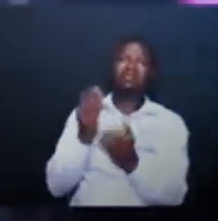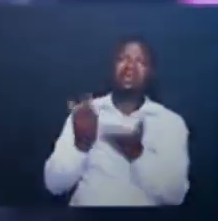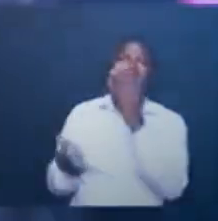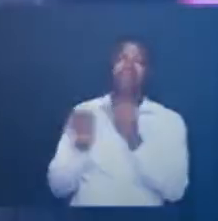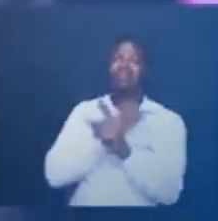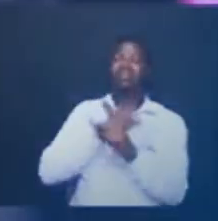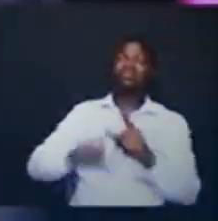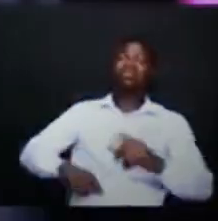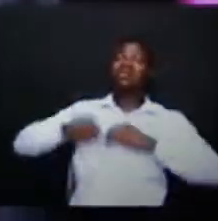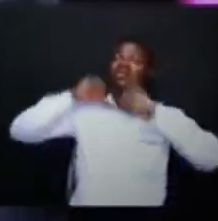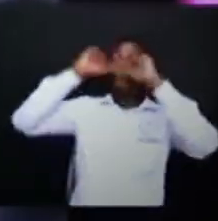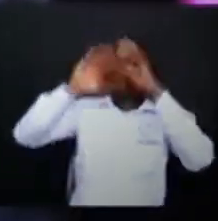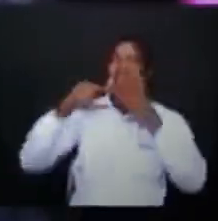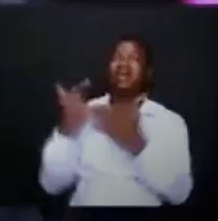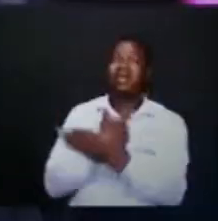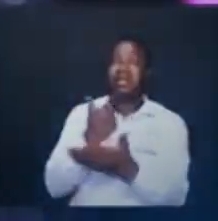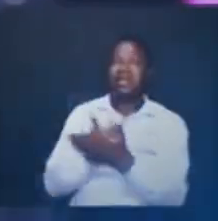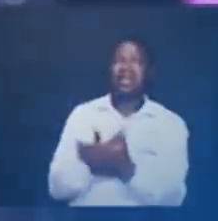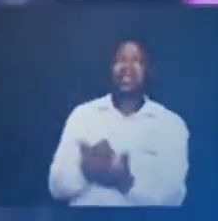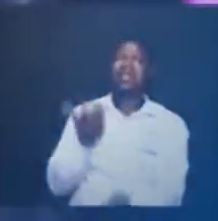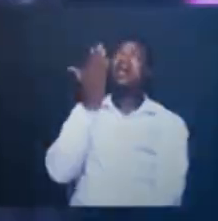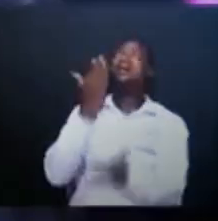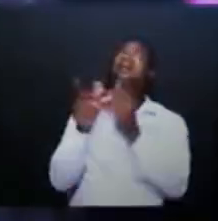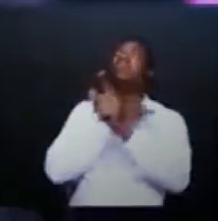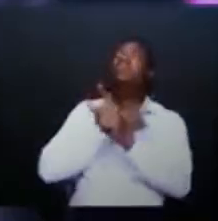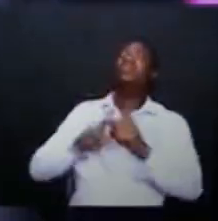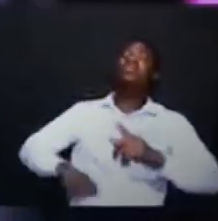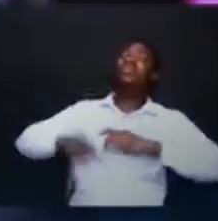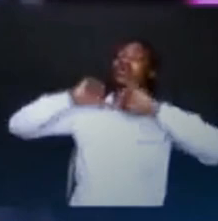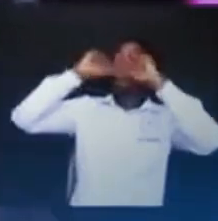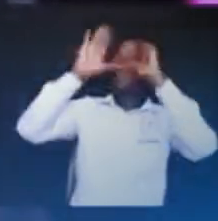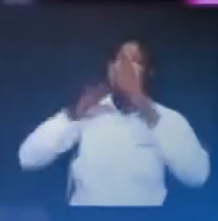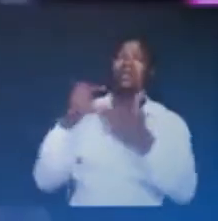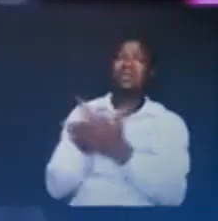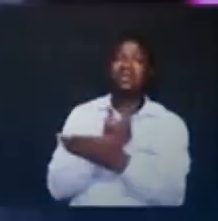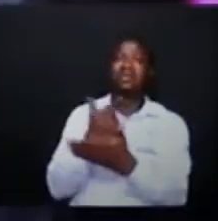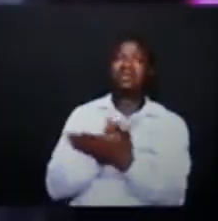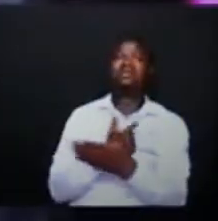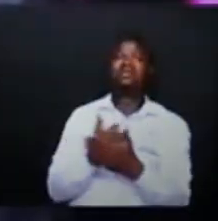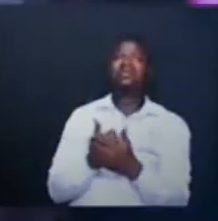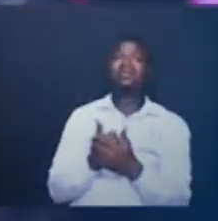bless Ghana. May the Lord bless Ghana. In